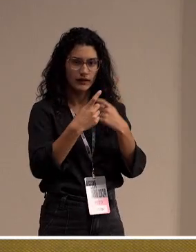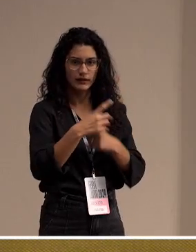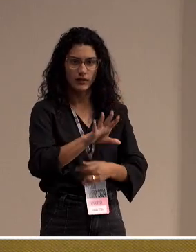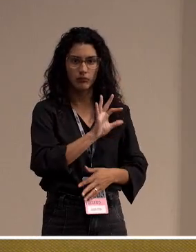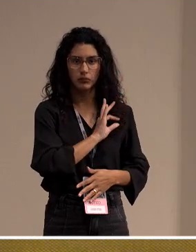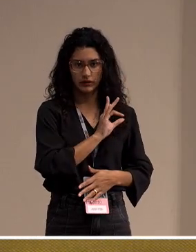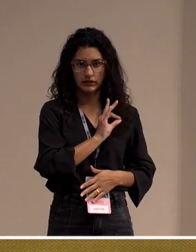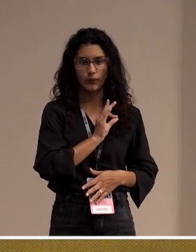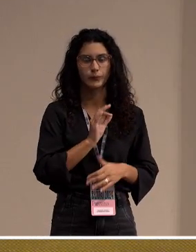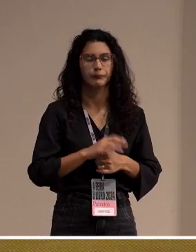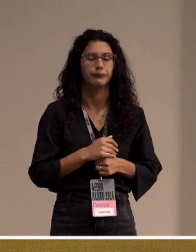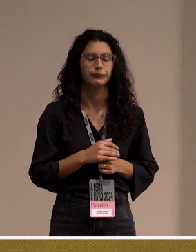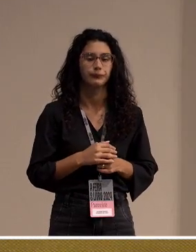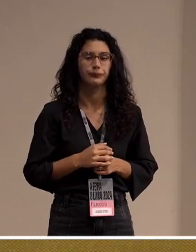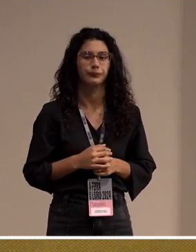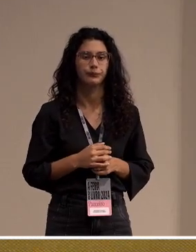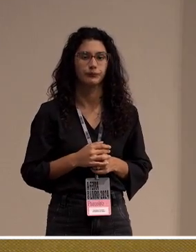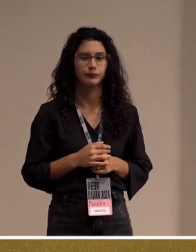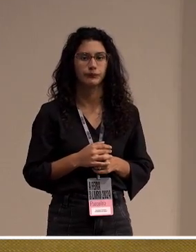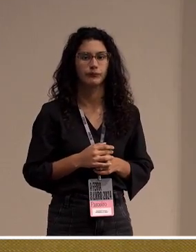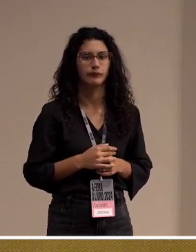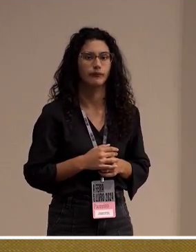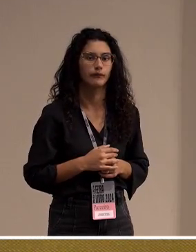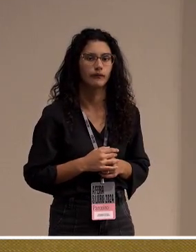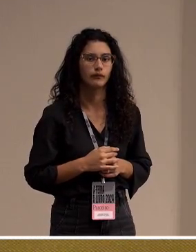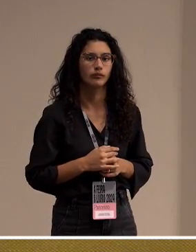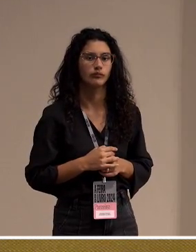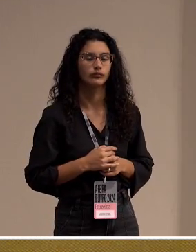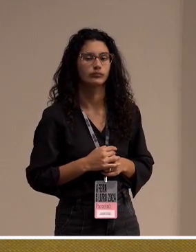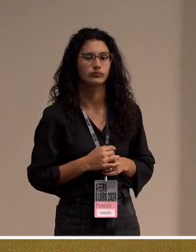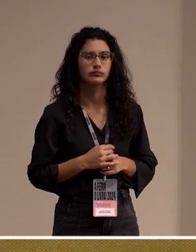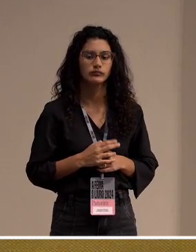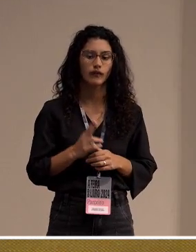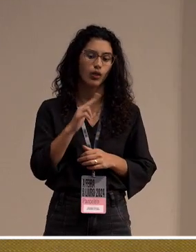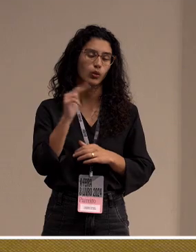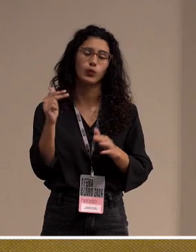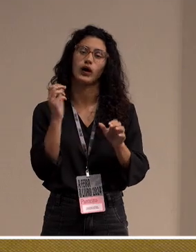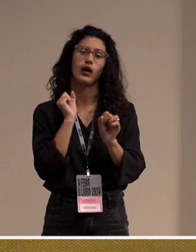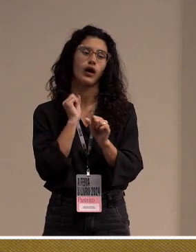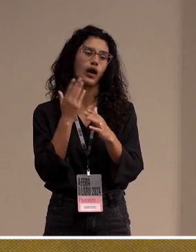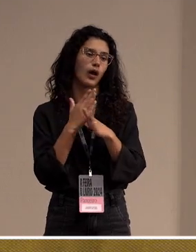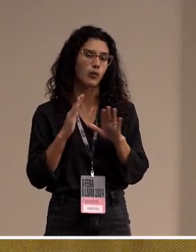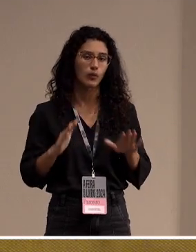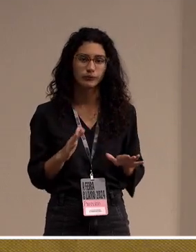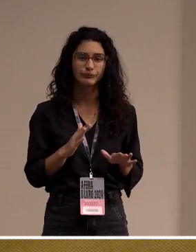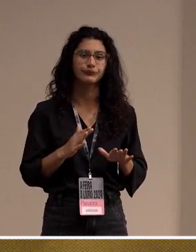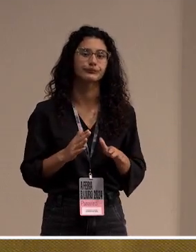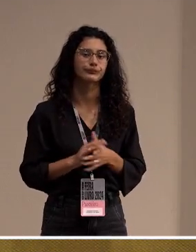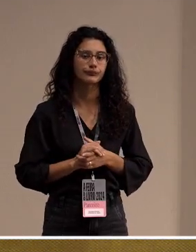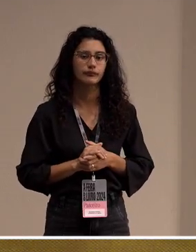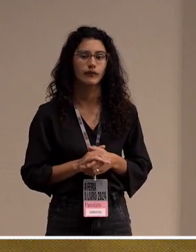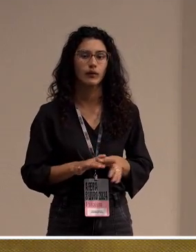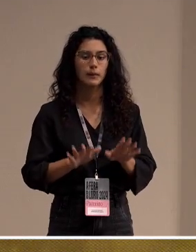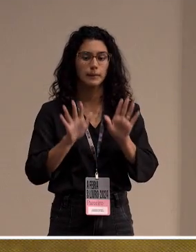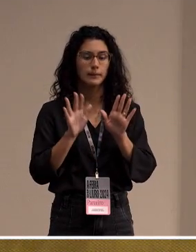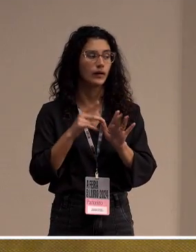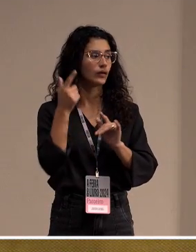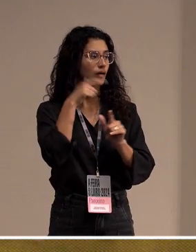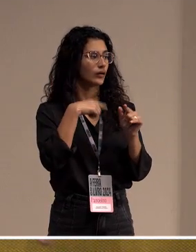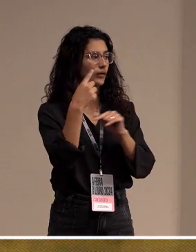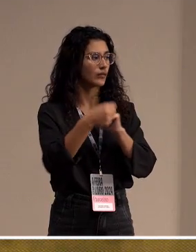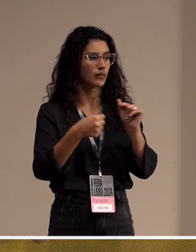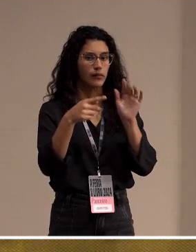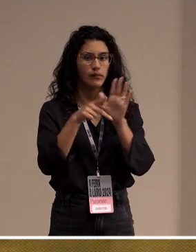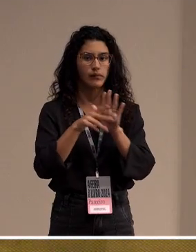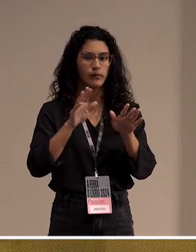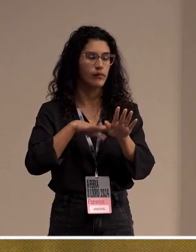which has never ceased, but was sort of at a new peak. There were just a number